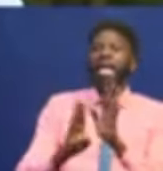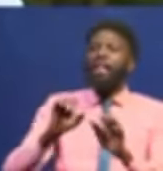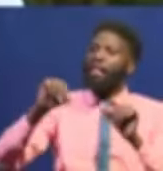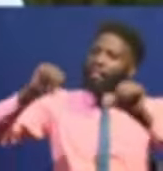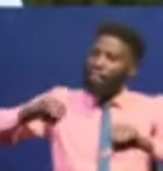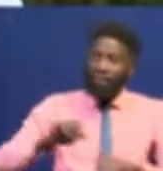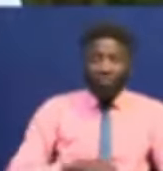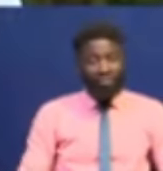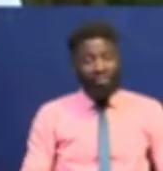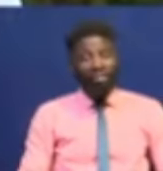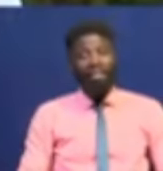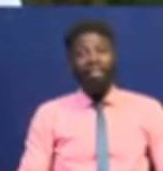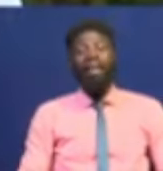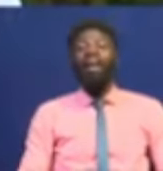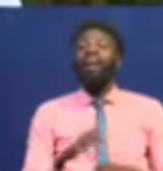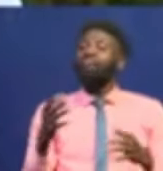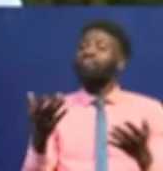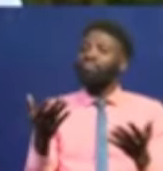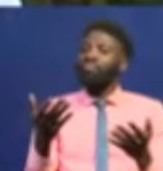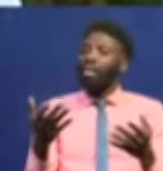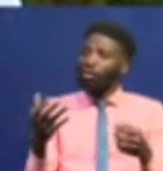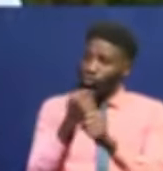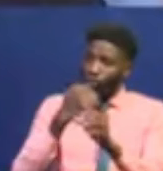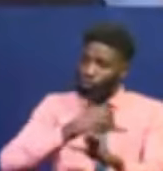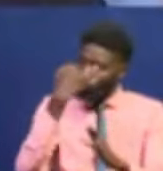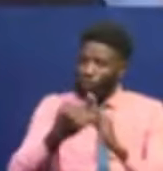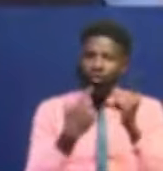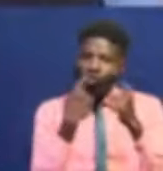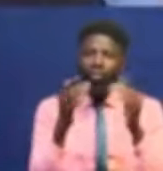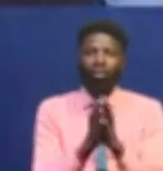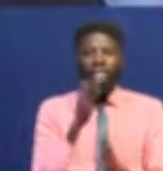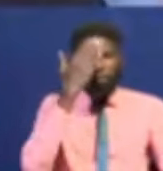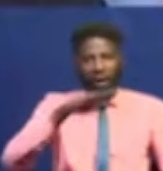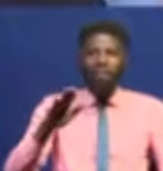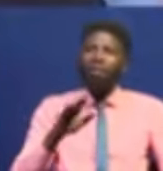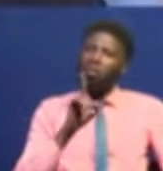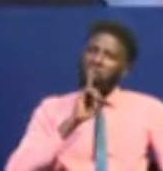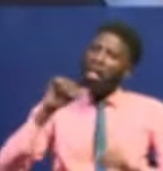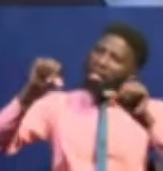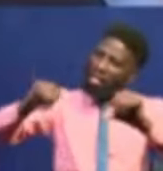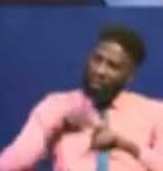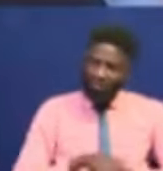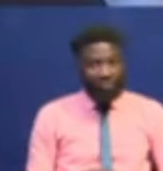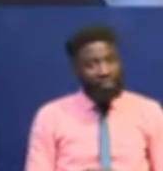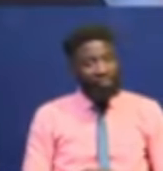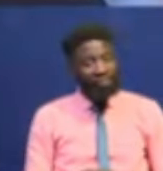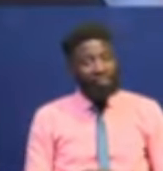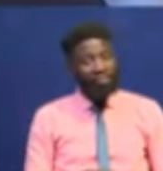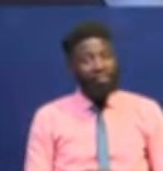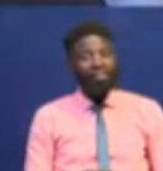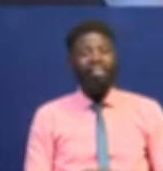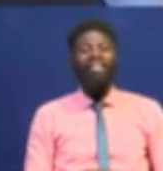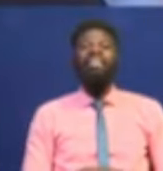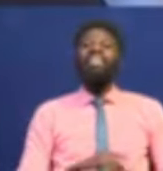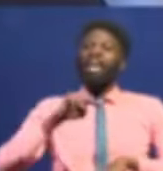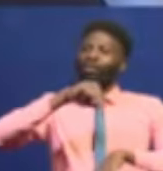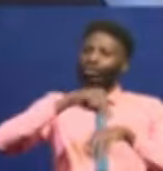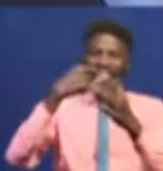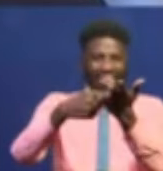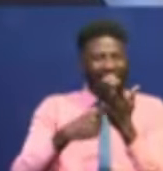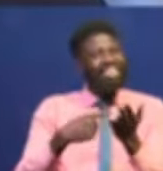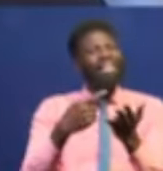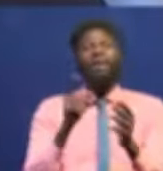Association of Insurance spoke to the parliamentary team, this is a bad bill. We had a big conversation on national television.